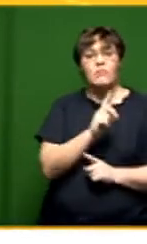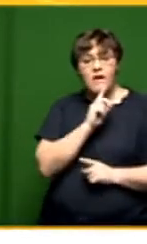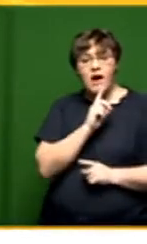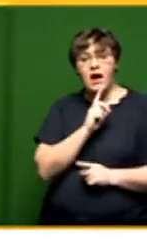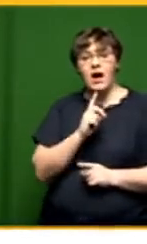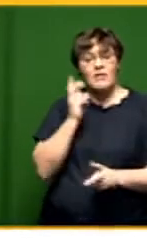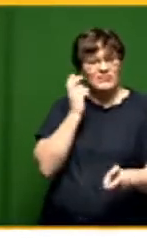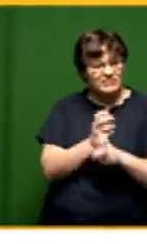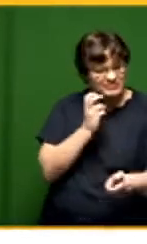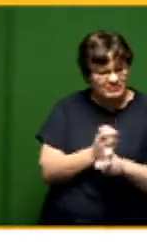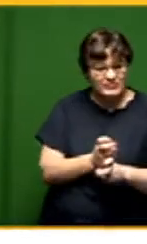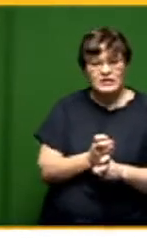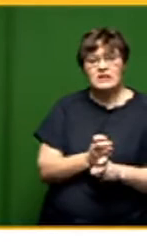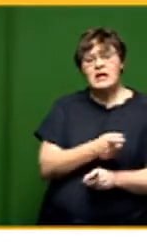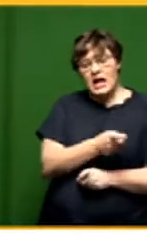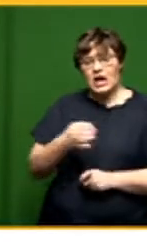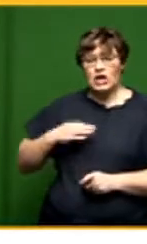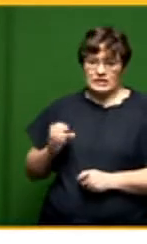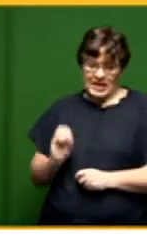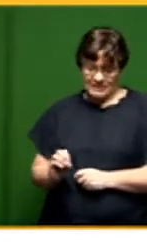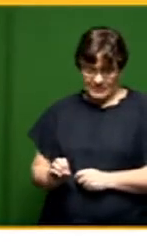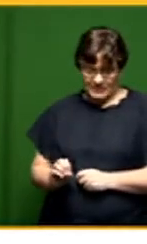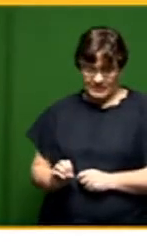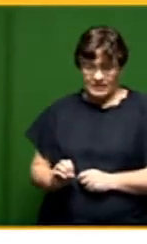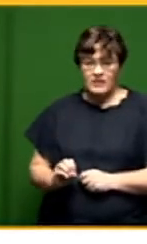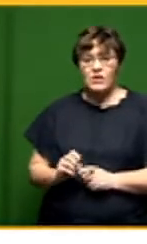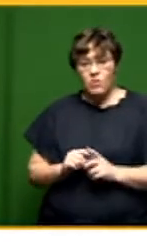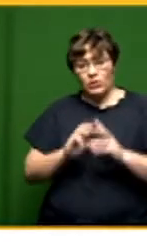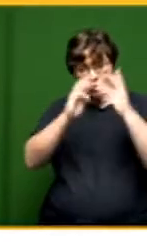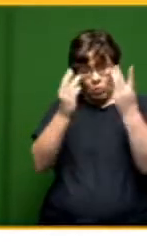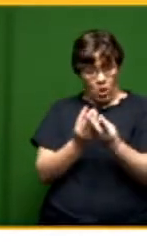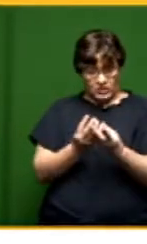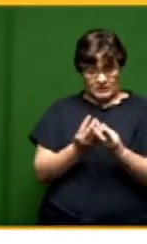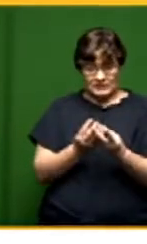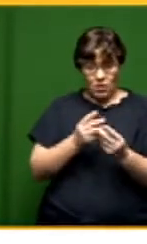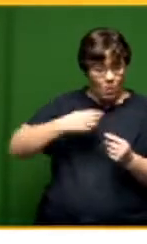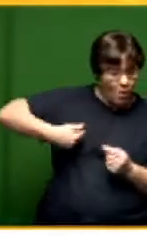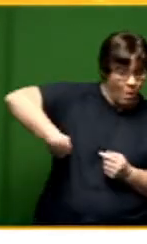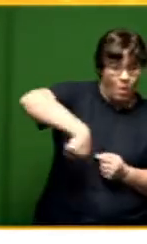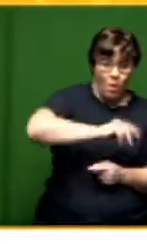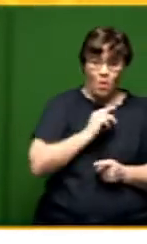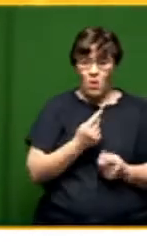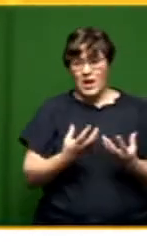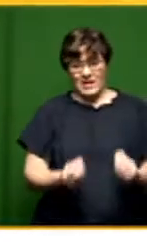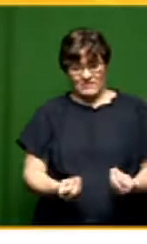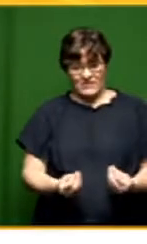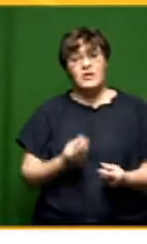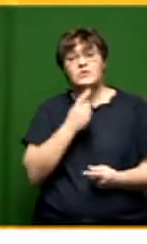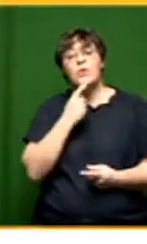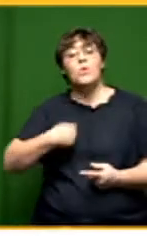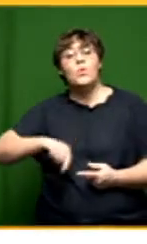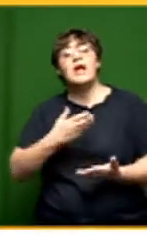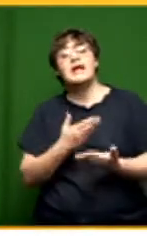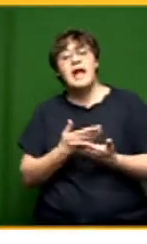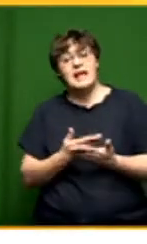plight, the difficulty being faced by girls and young women across the world. And, of course, what can be done to